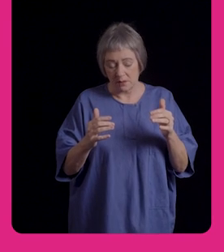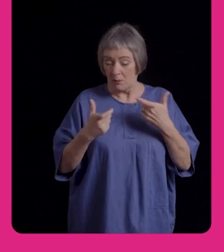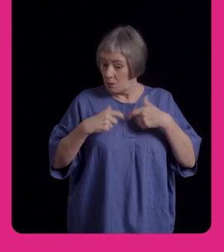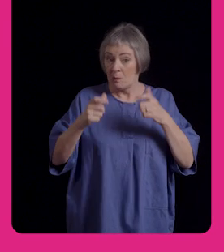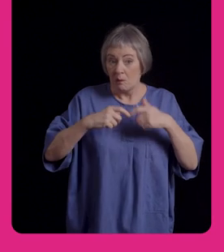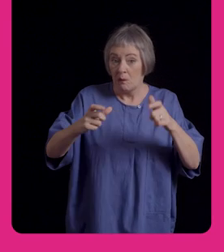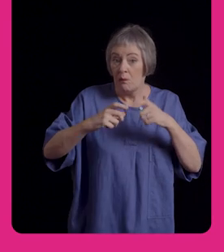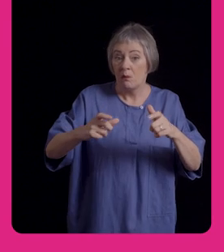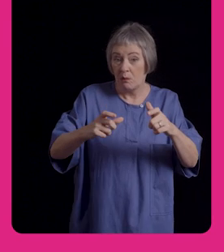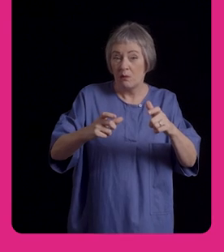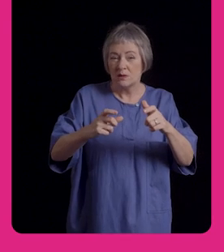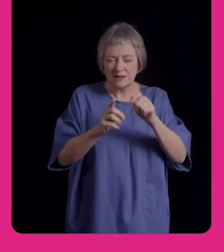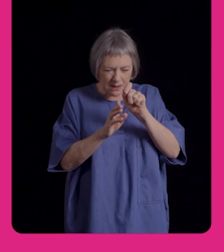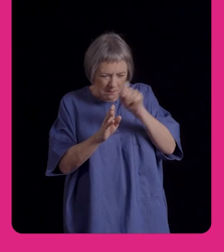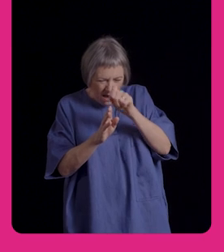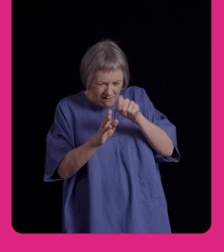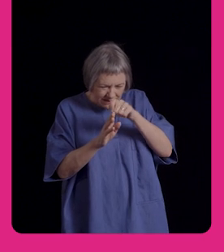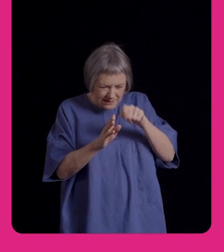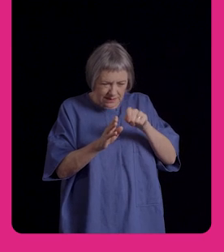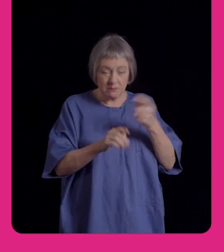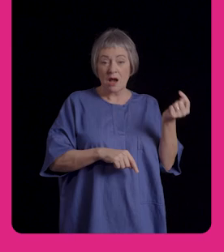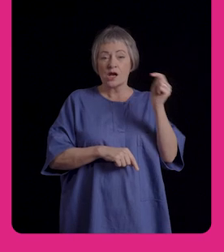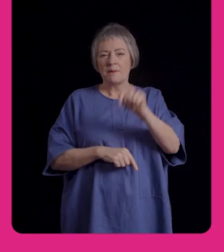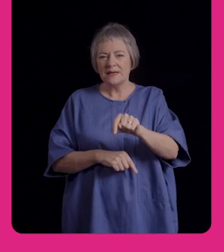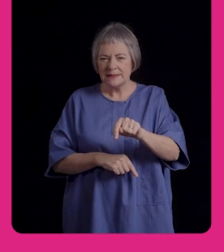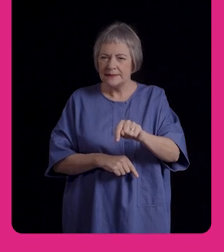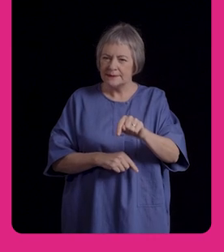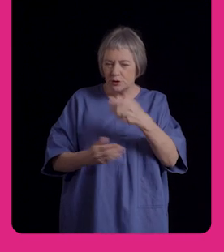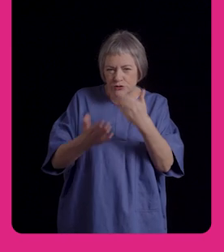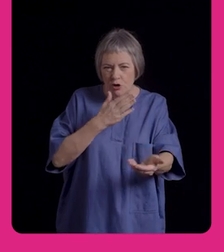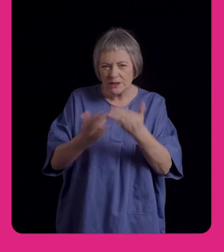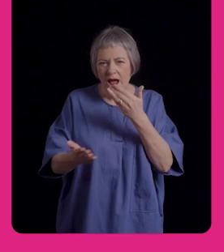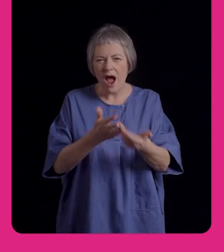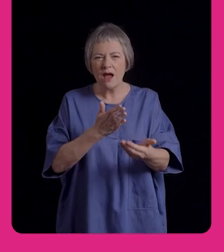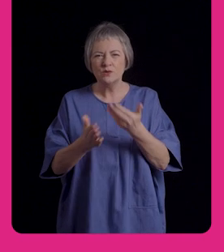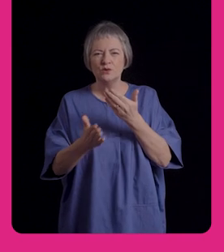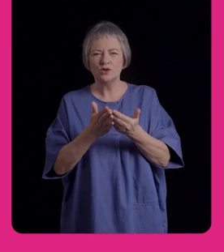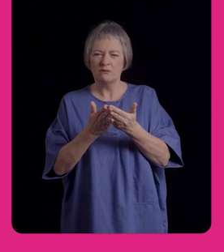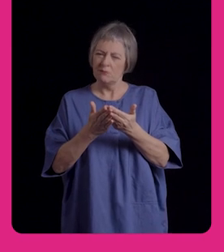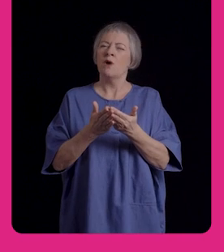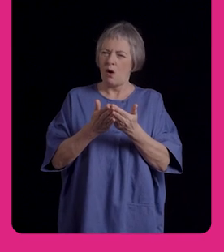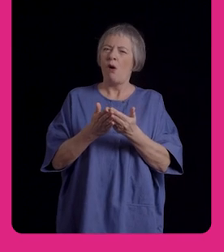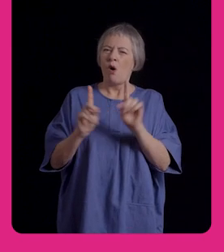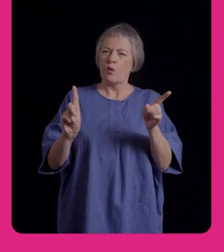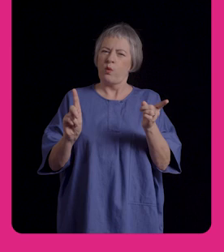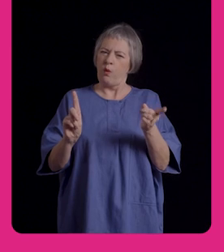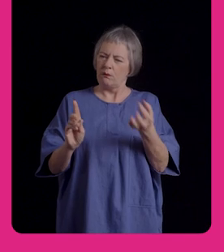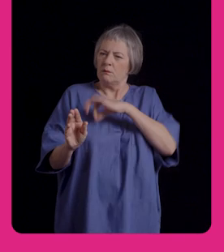survived them all, mostly intact bar some score marks. And he's come here to either set the record straight or get his just